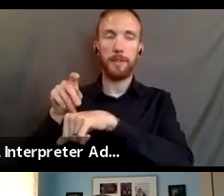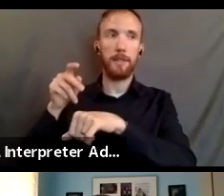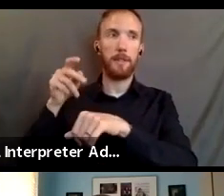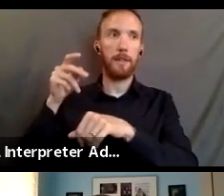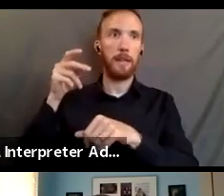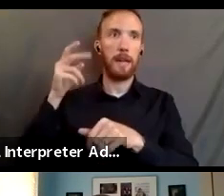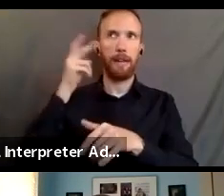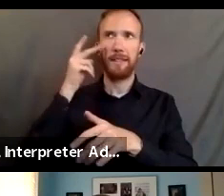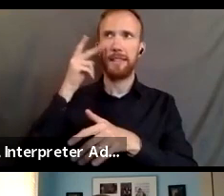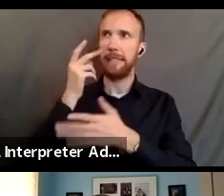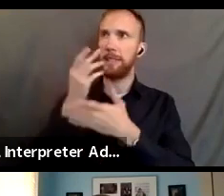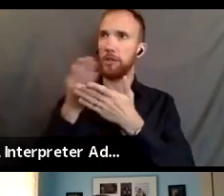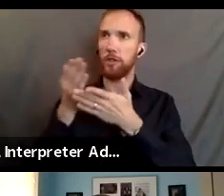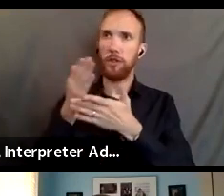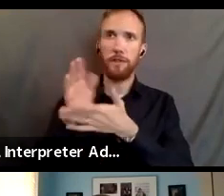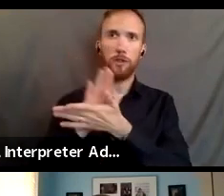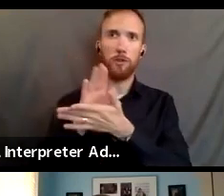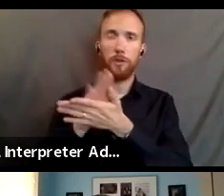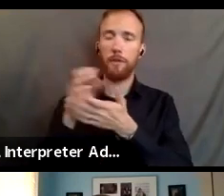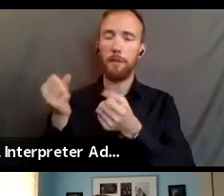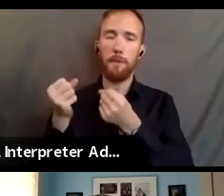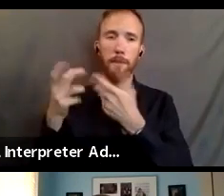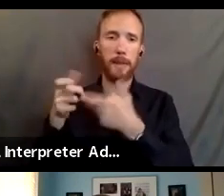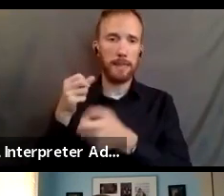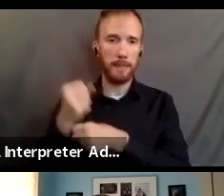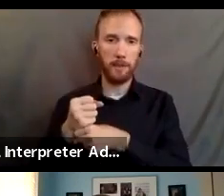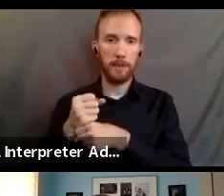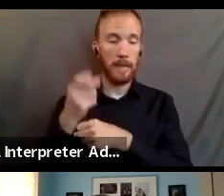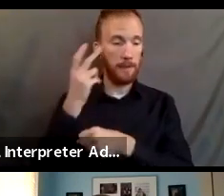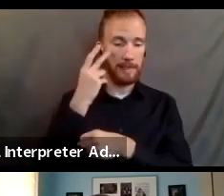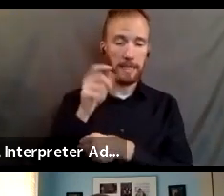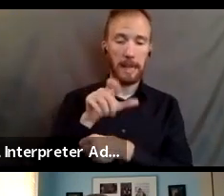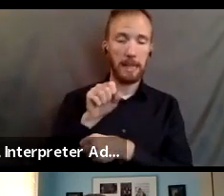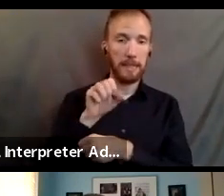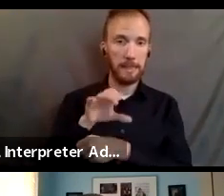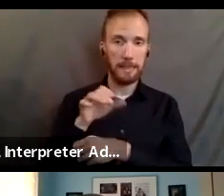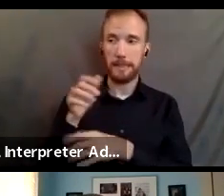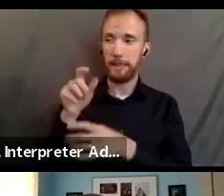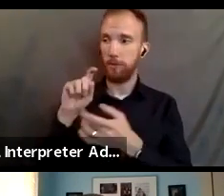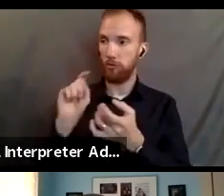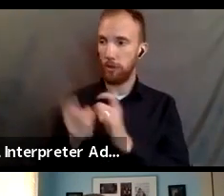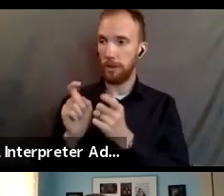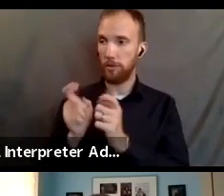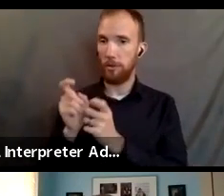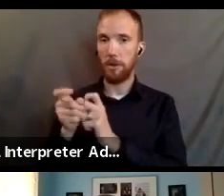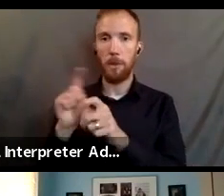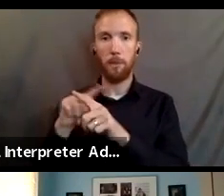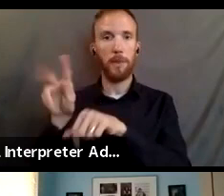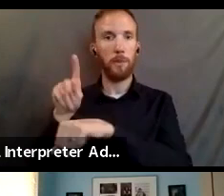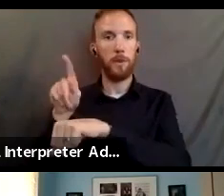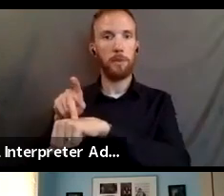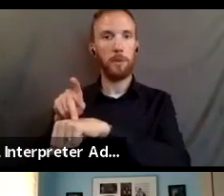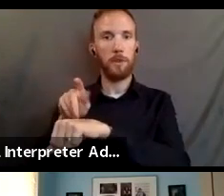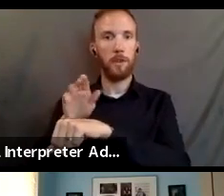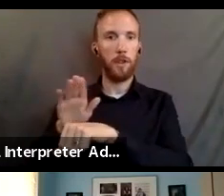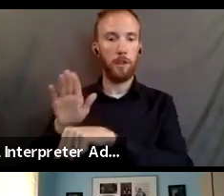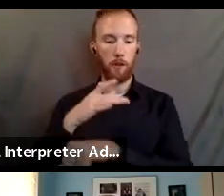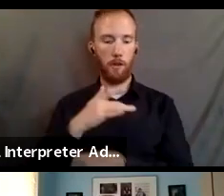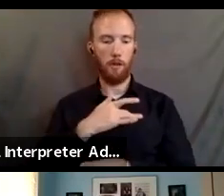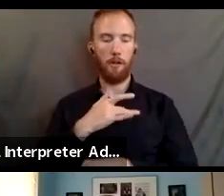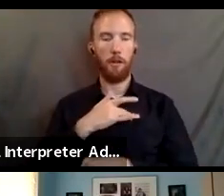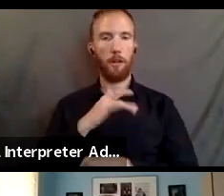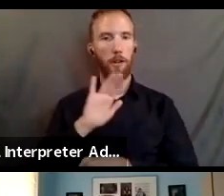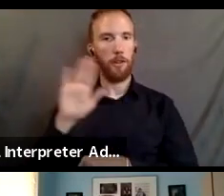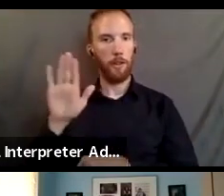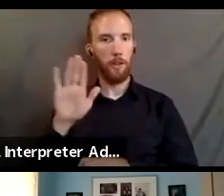llc changes that they have the interest of those students at heart and trust their